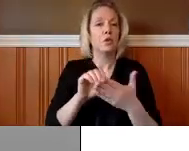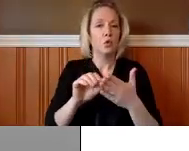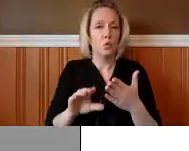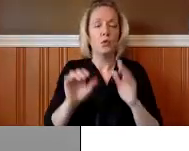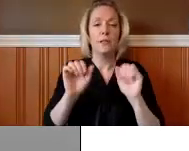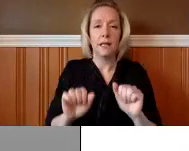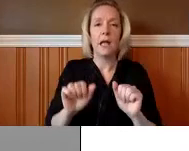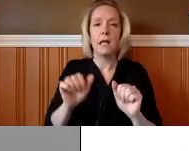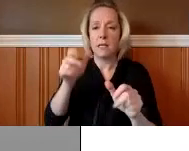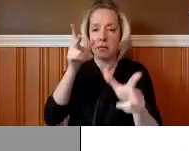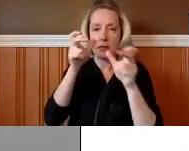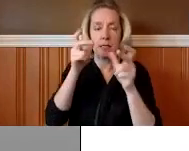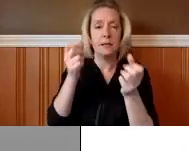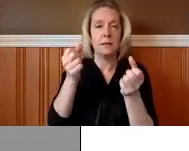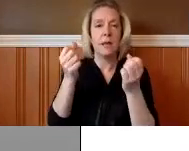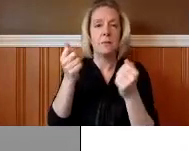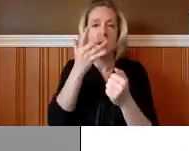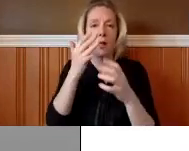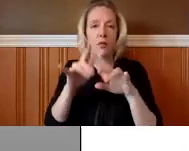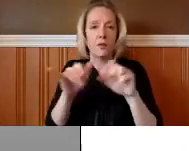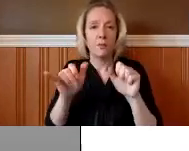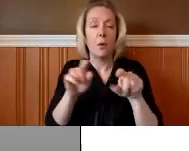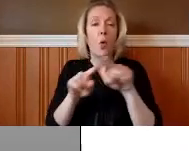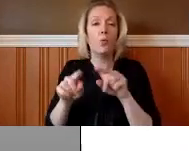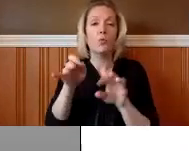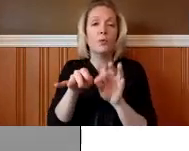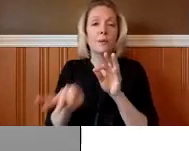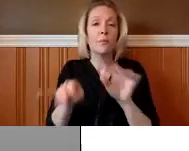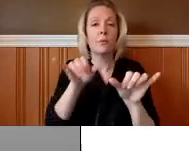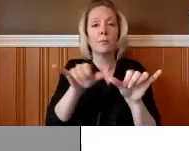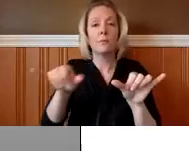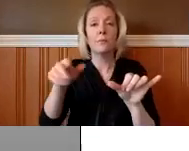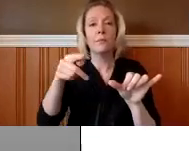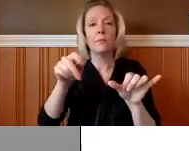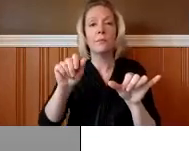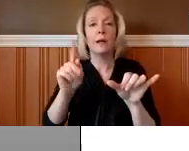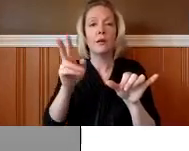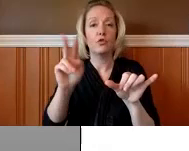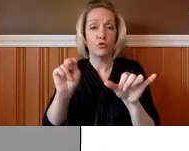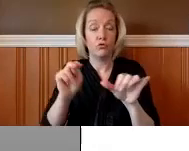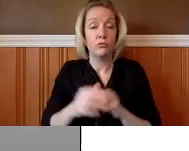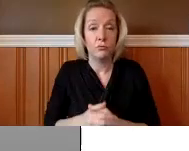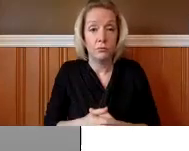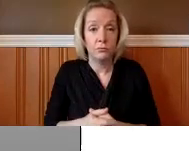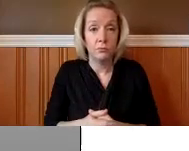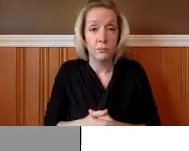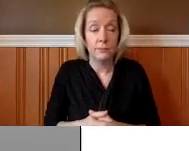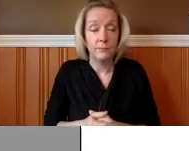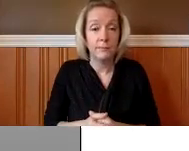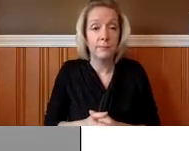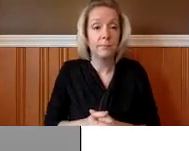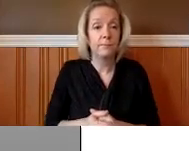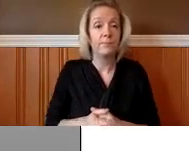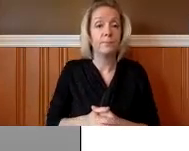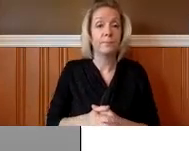multiple colors and of simple patterns or more complex patterns as they move into phase 3. And so we can see